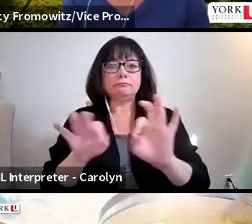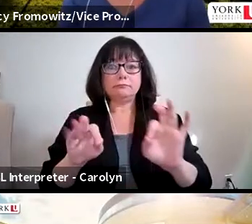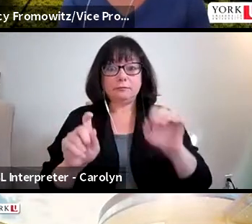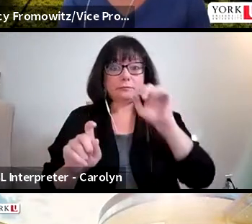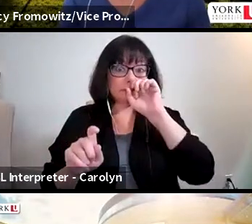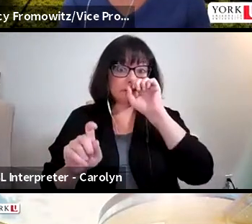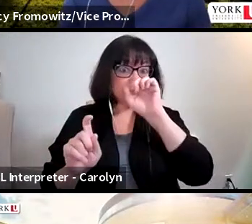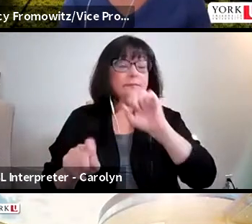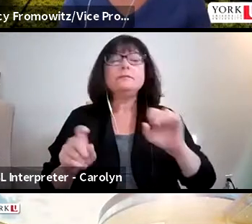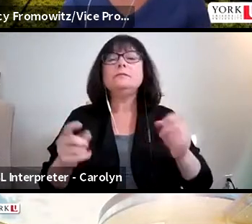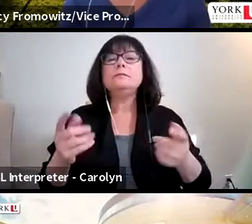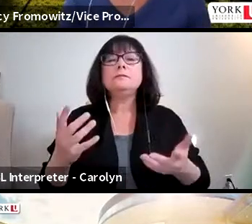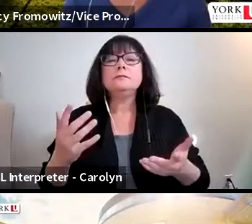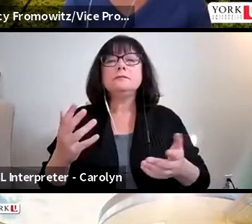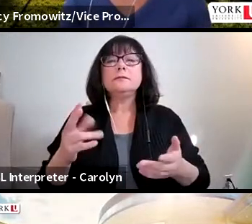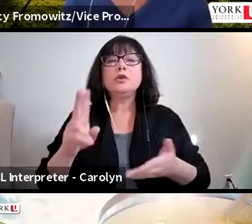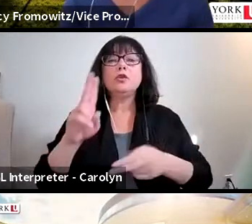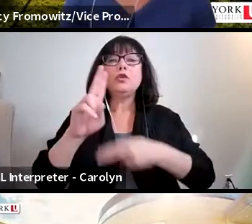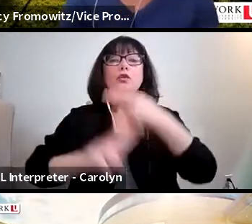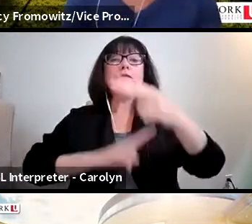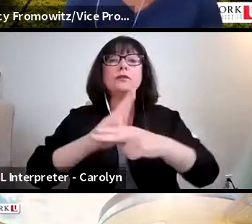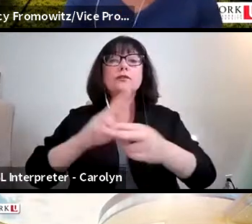universal design for learning.